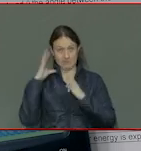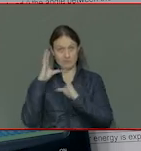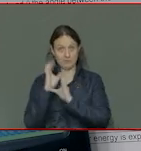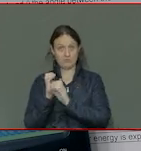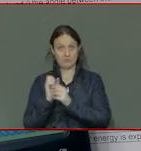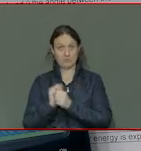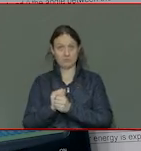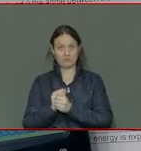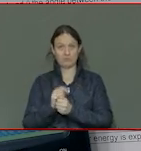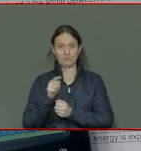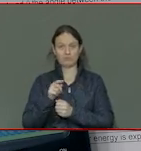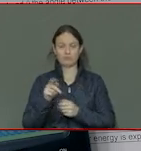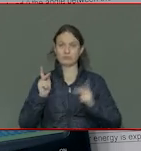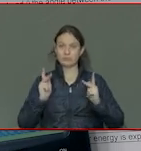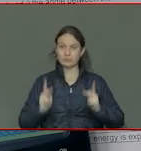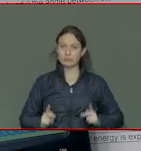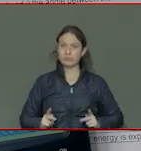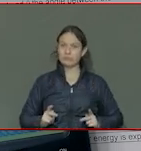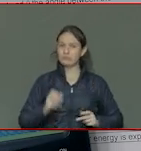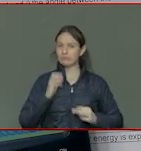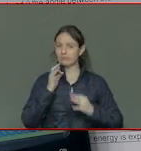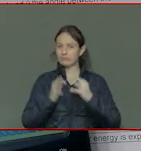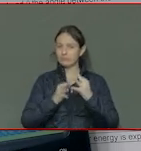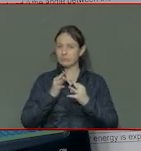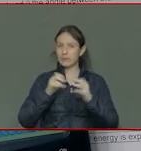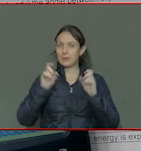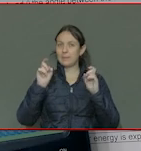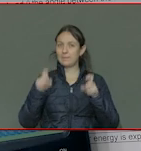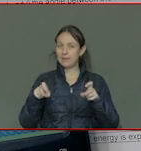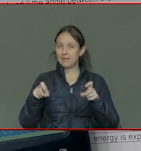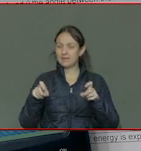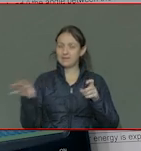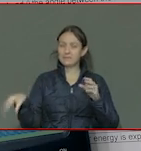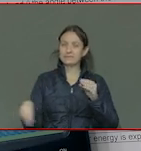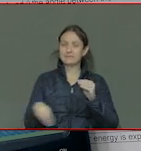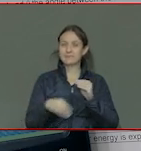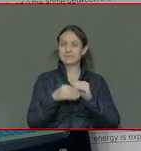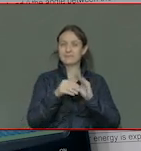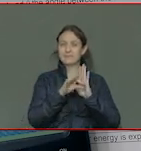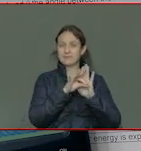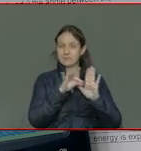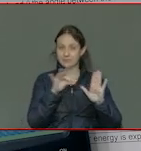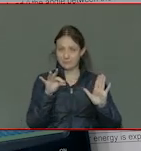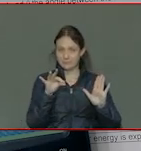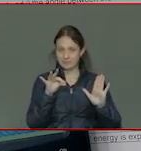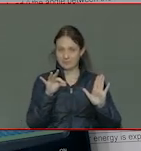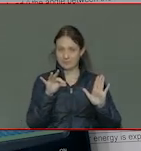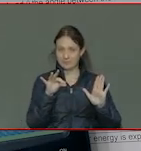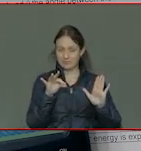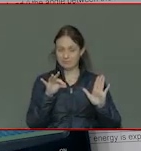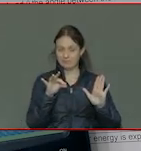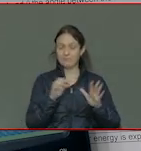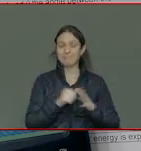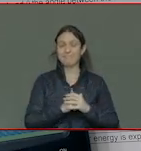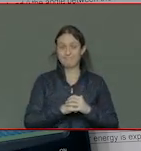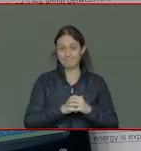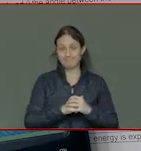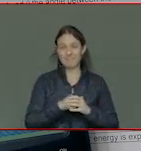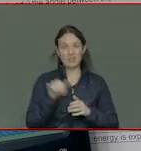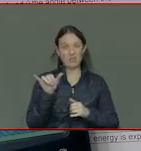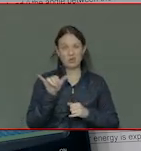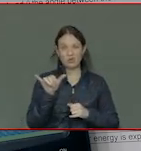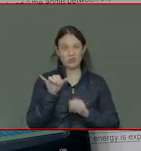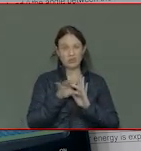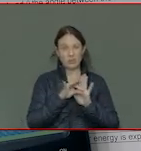is a physics explanation, you must have in your physics explanation a formula. Which